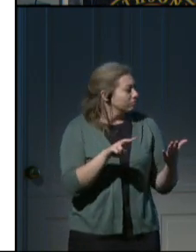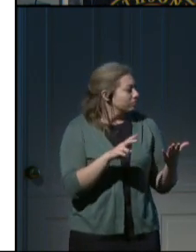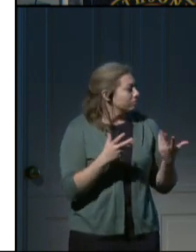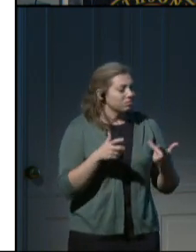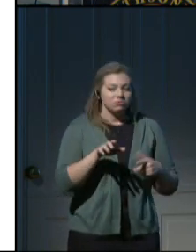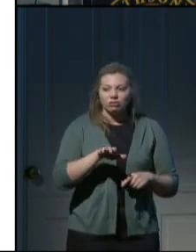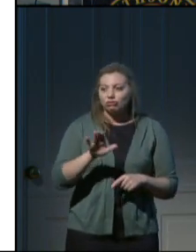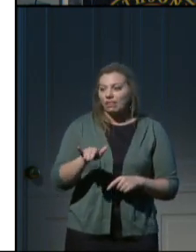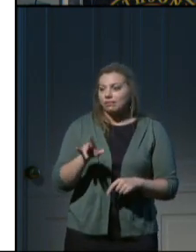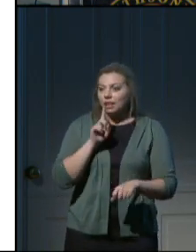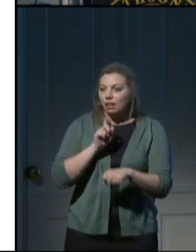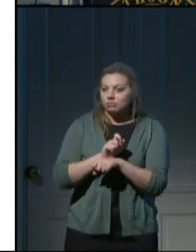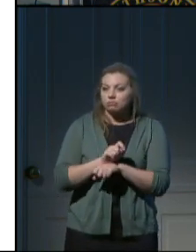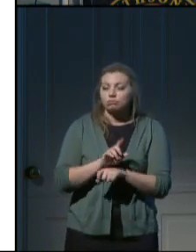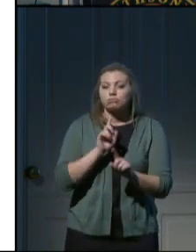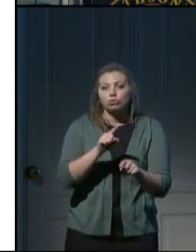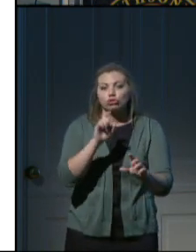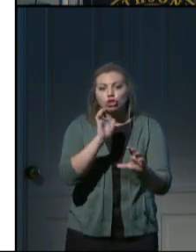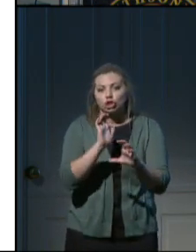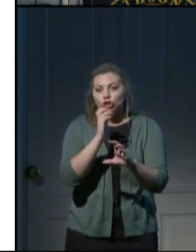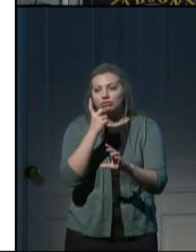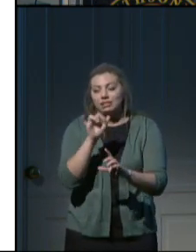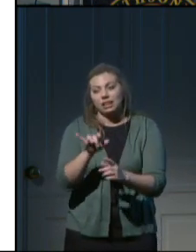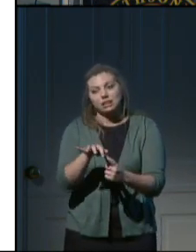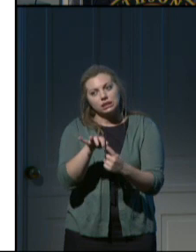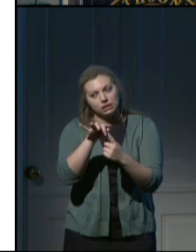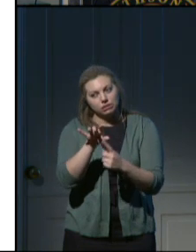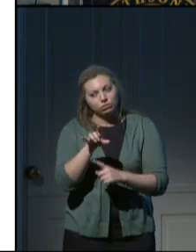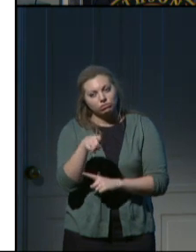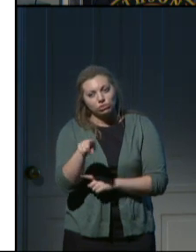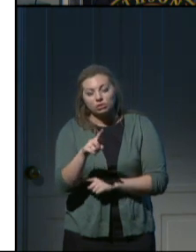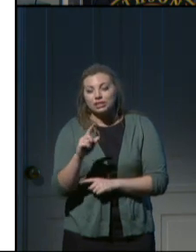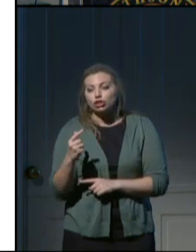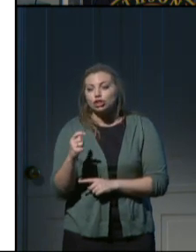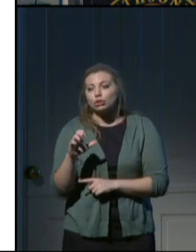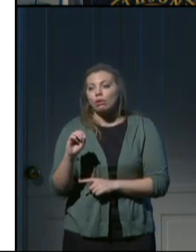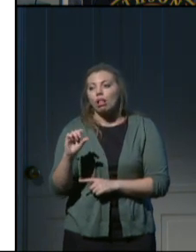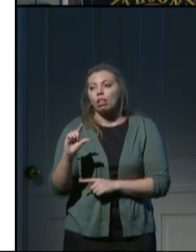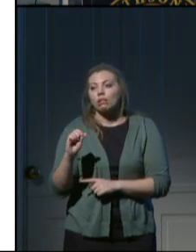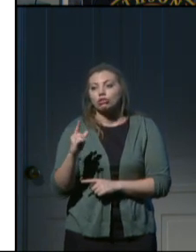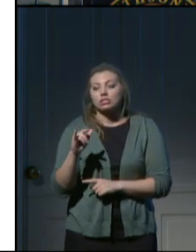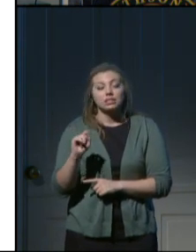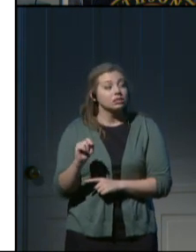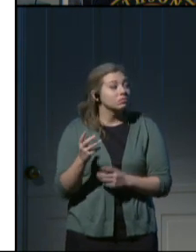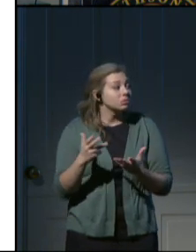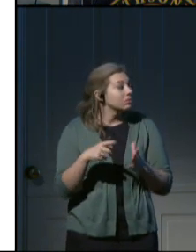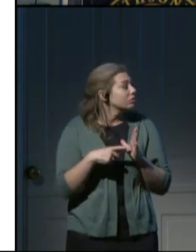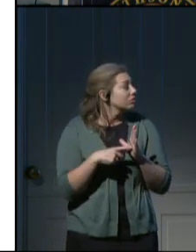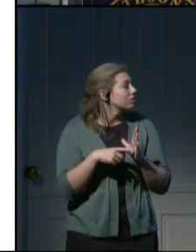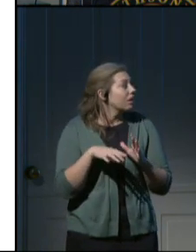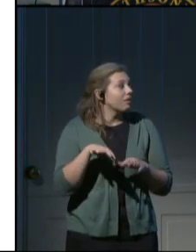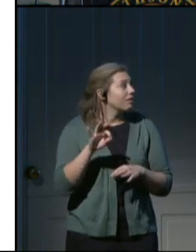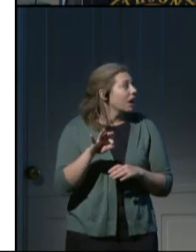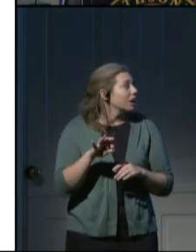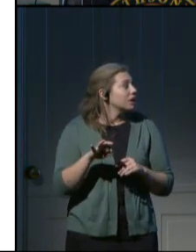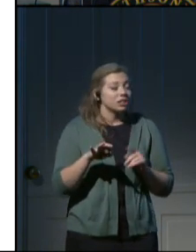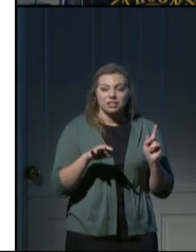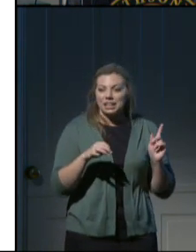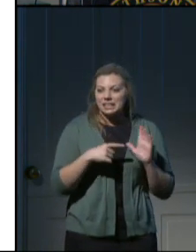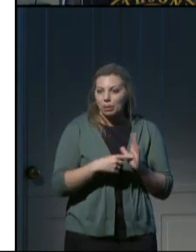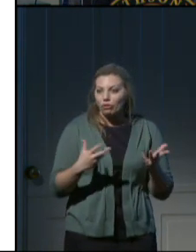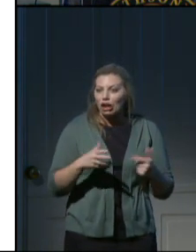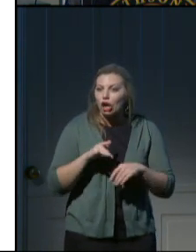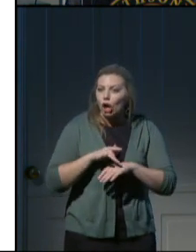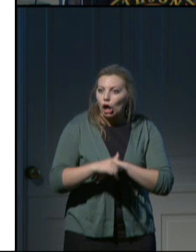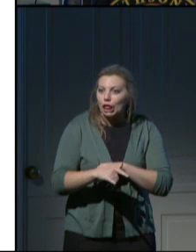actively go and search them out, except if you are geologists. Or you find examples of early plagiarism,